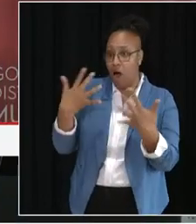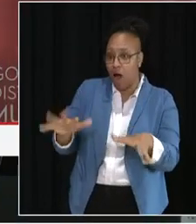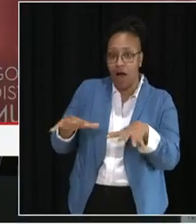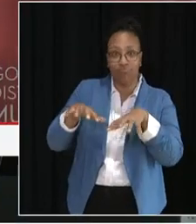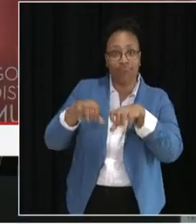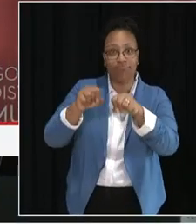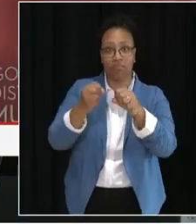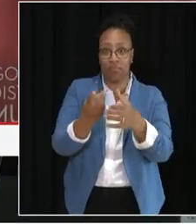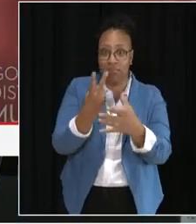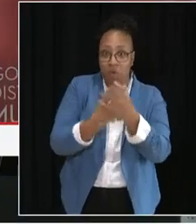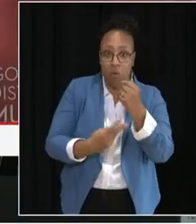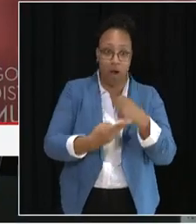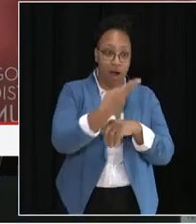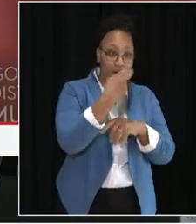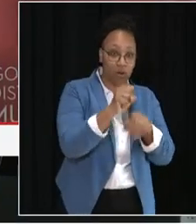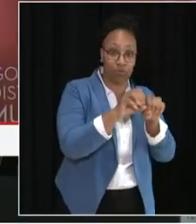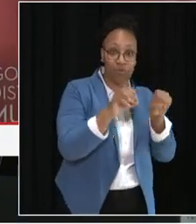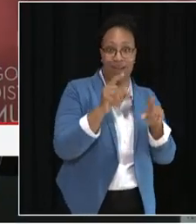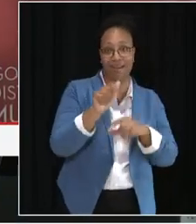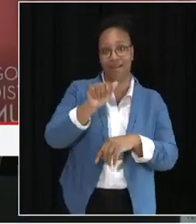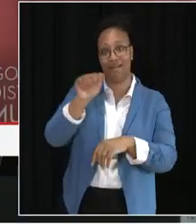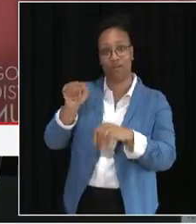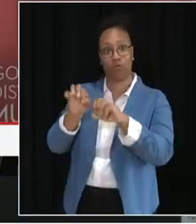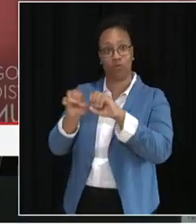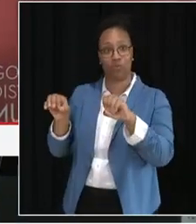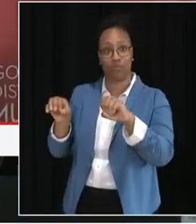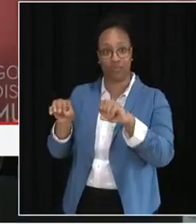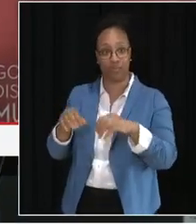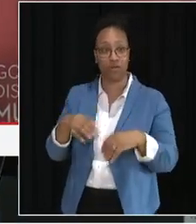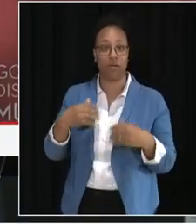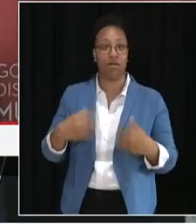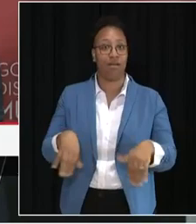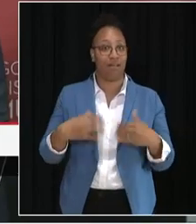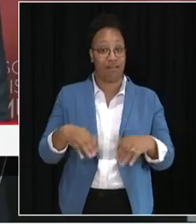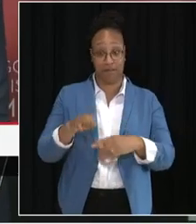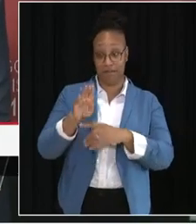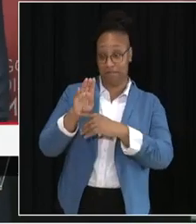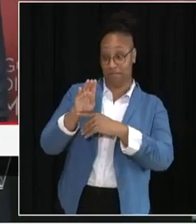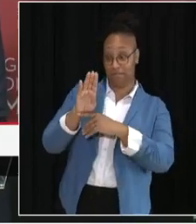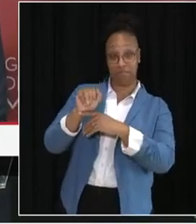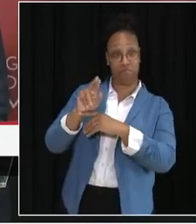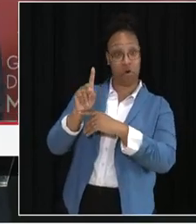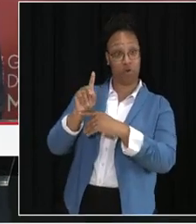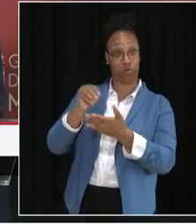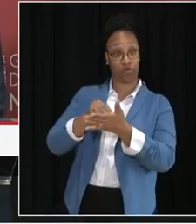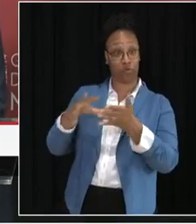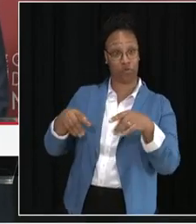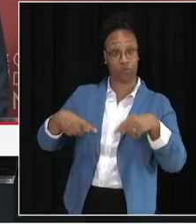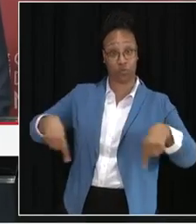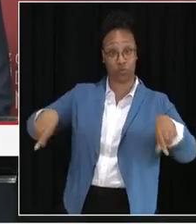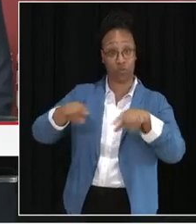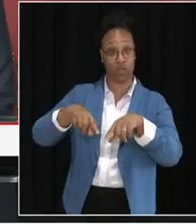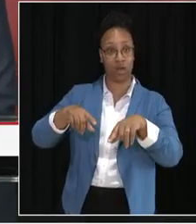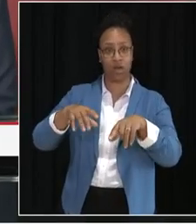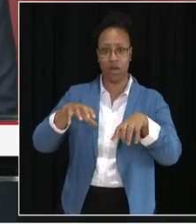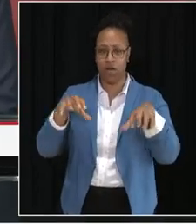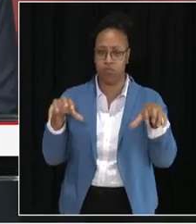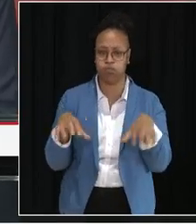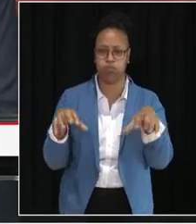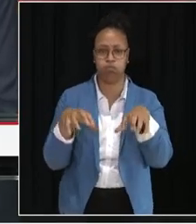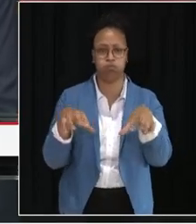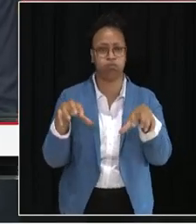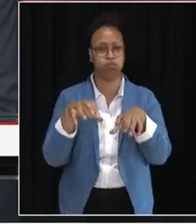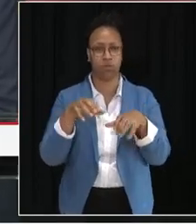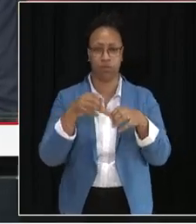The success of Bard's student body would not be possible without a dedicated staff and a committed group of family and relatives. Thank you to